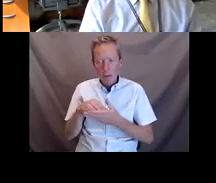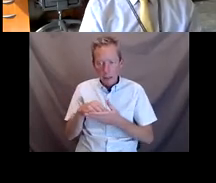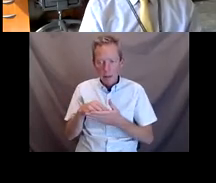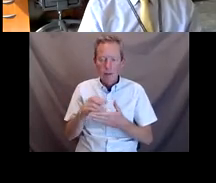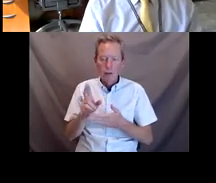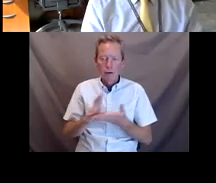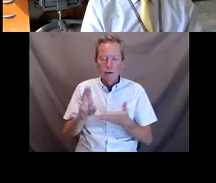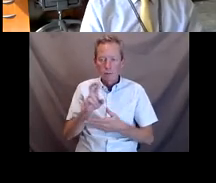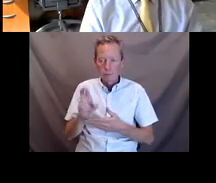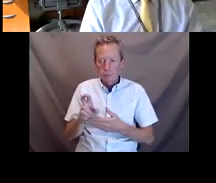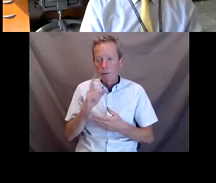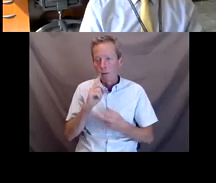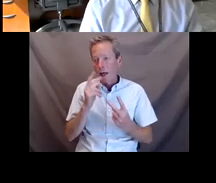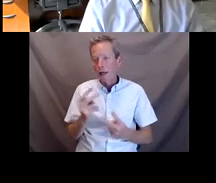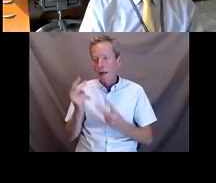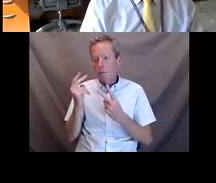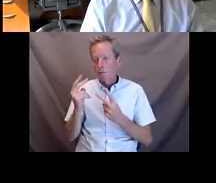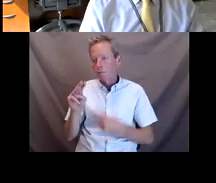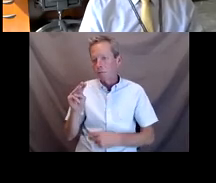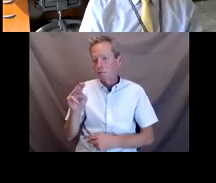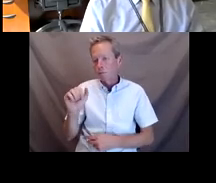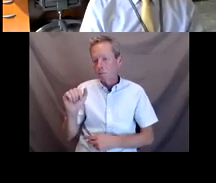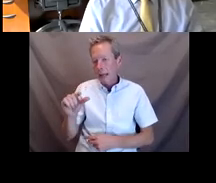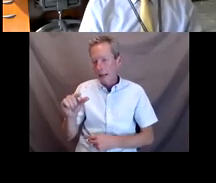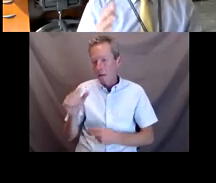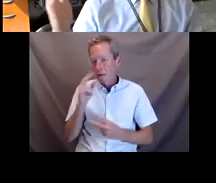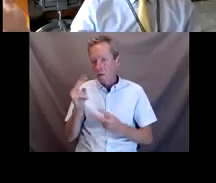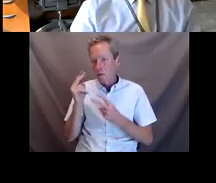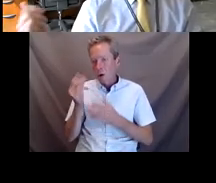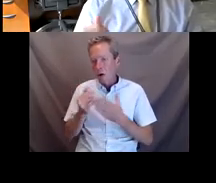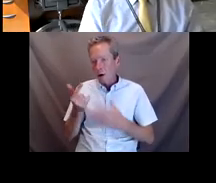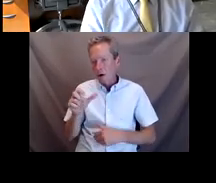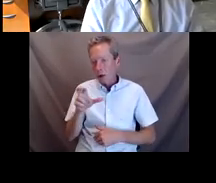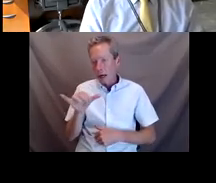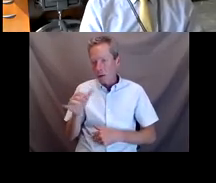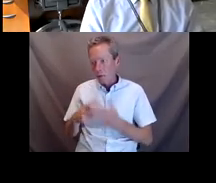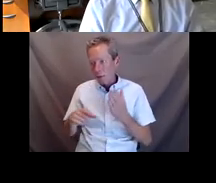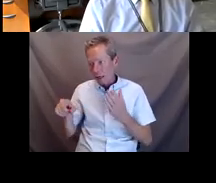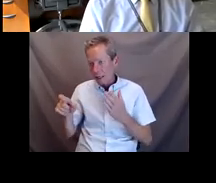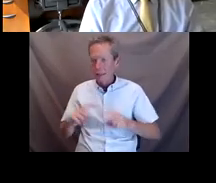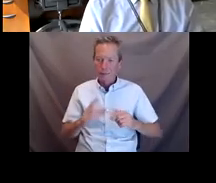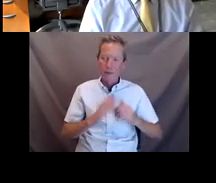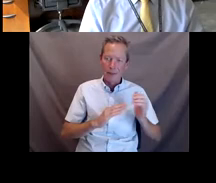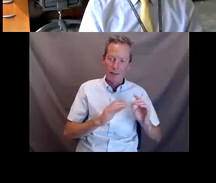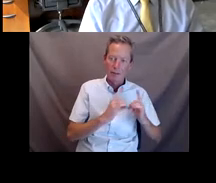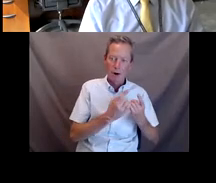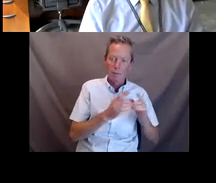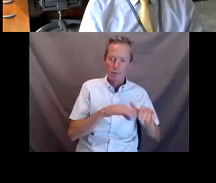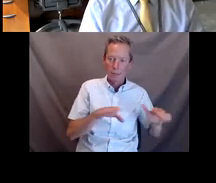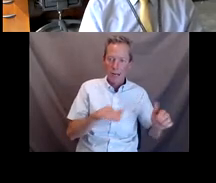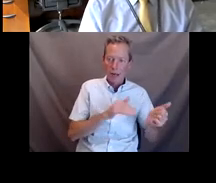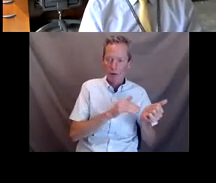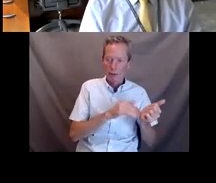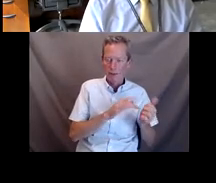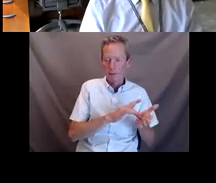For example, what the Memorial Art Gallery needs may be very different than what the Department of Pediatrics needs in the medical center. So we wanted to make